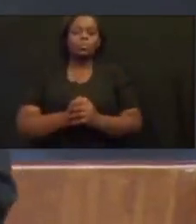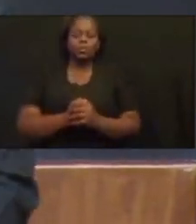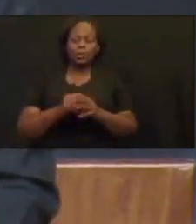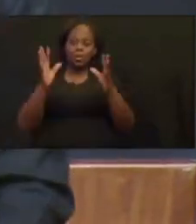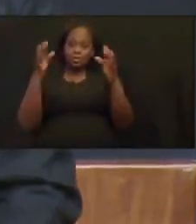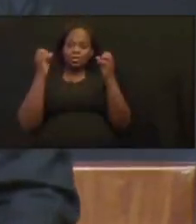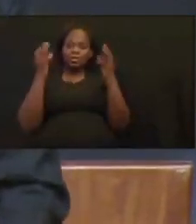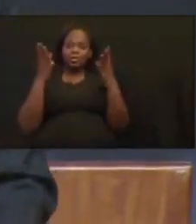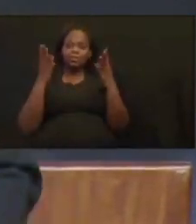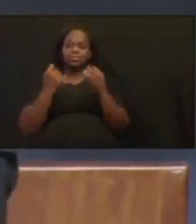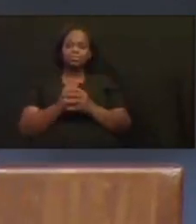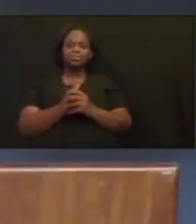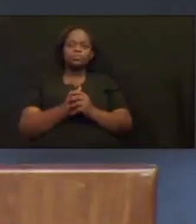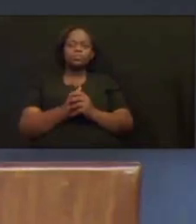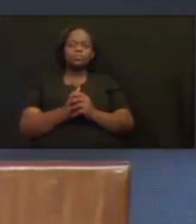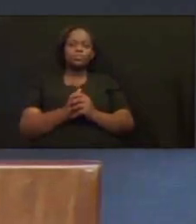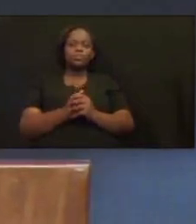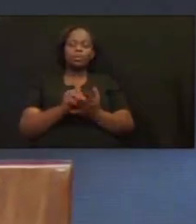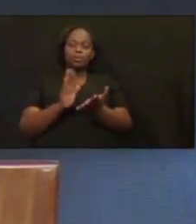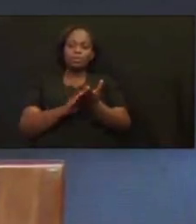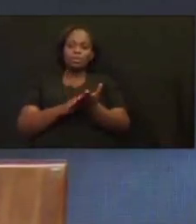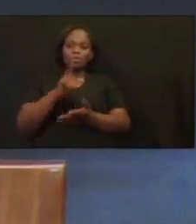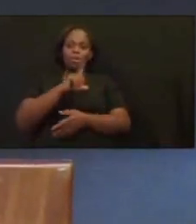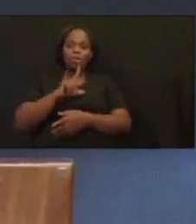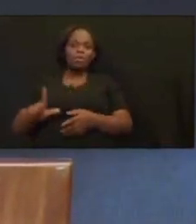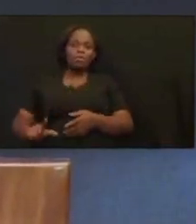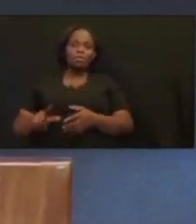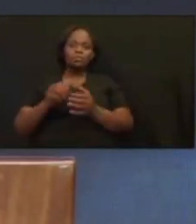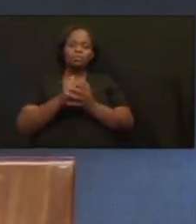Hallelujah. Praise the Lord.